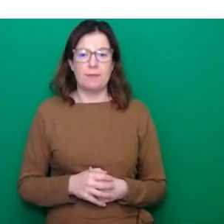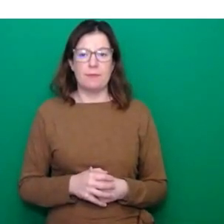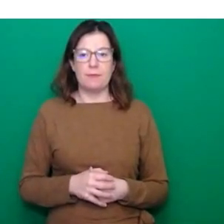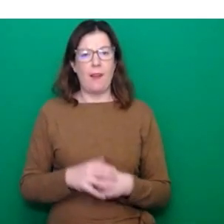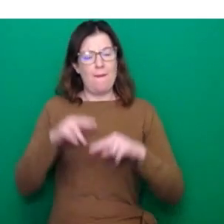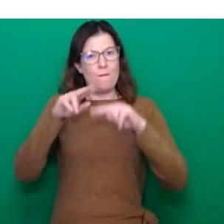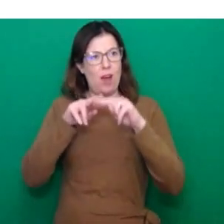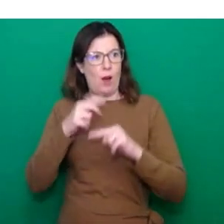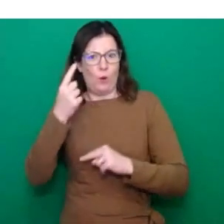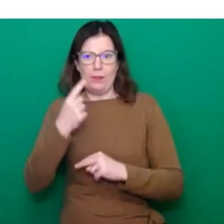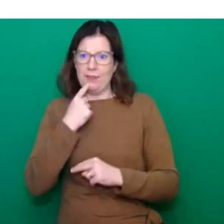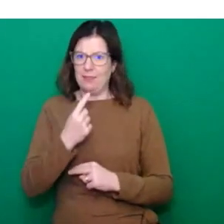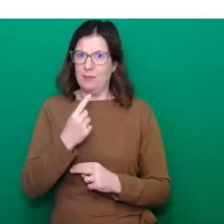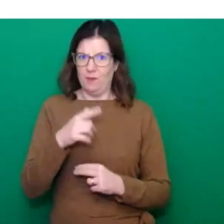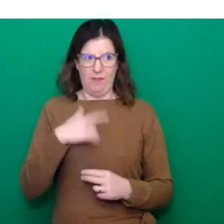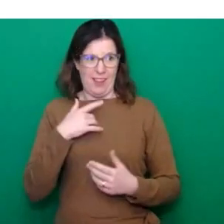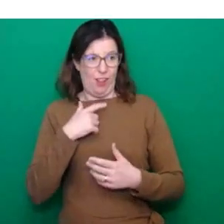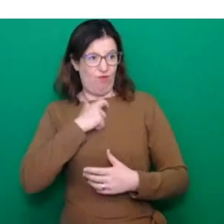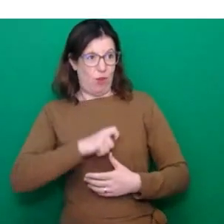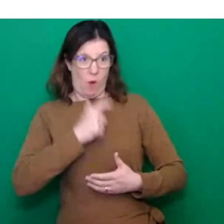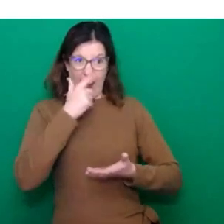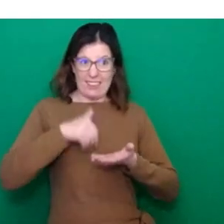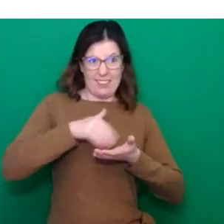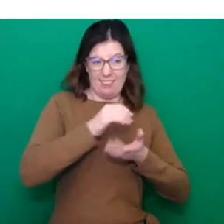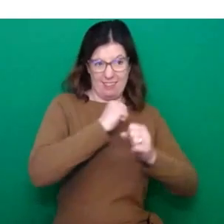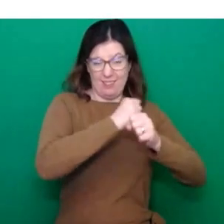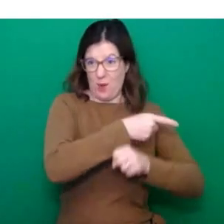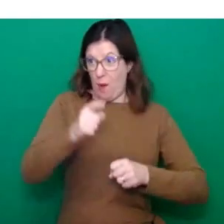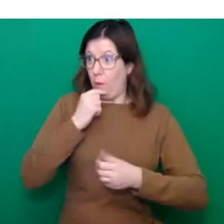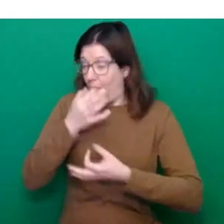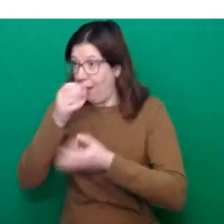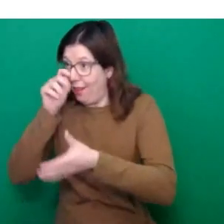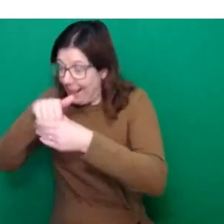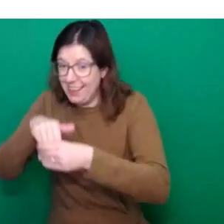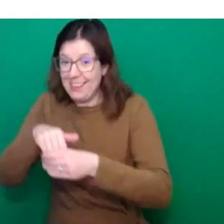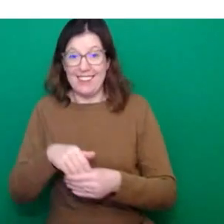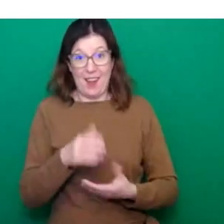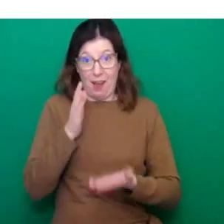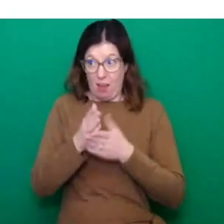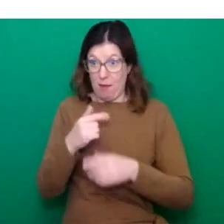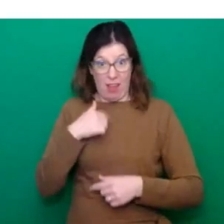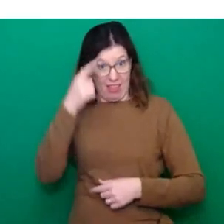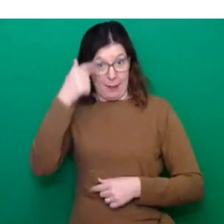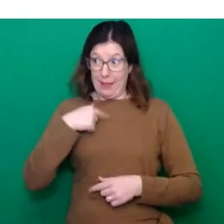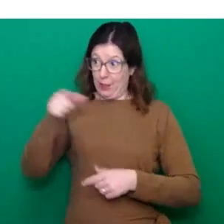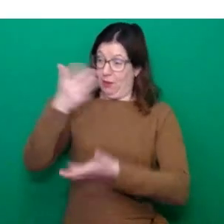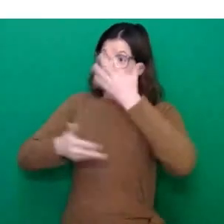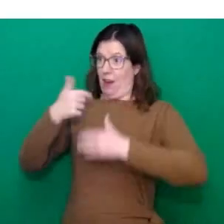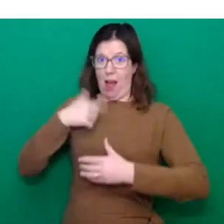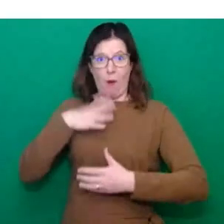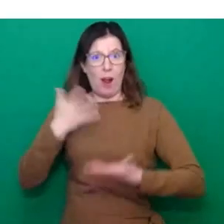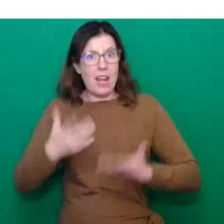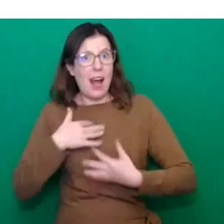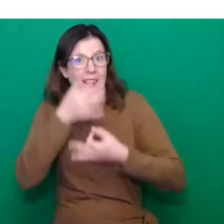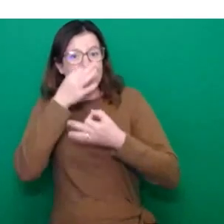think you could sell this role to anyone. I think you nearly sold it to me in the course of what you were both saying there. I mean, the EMHP